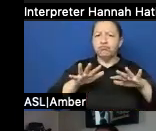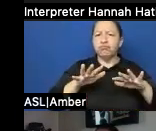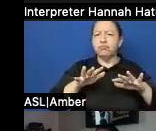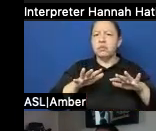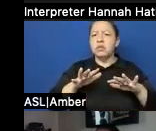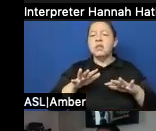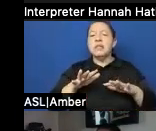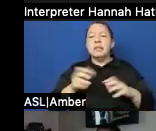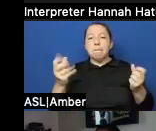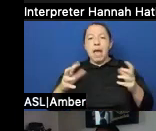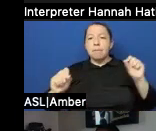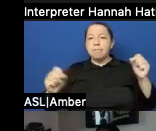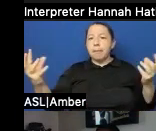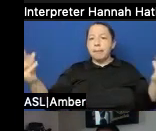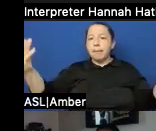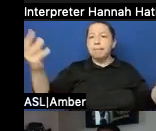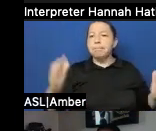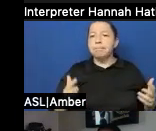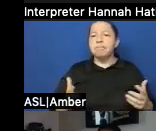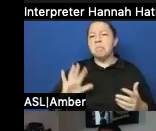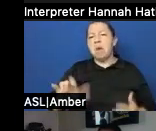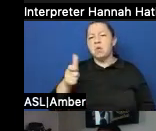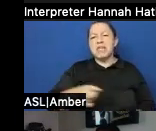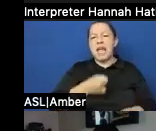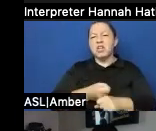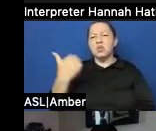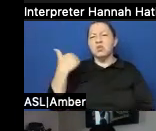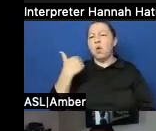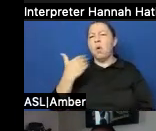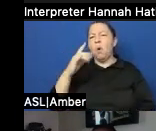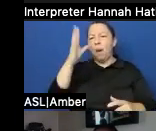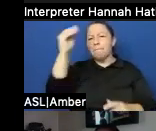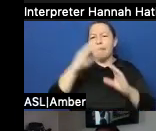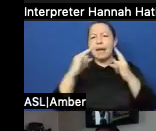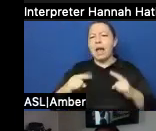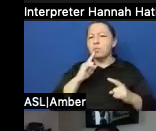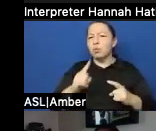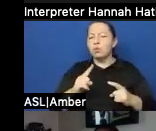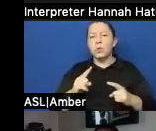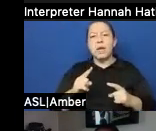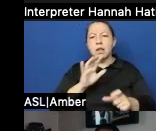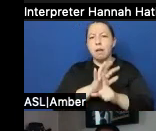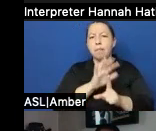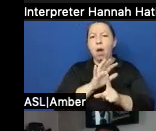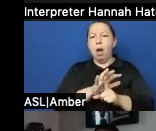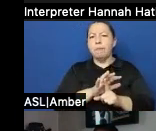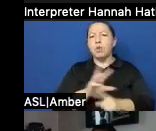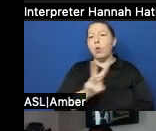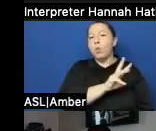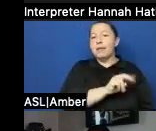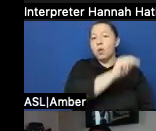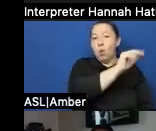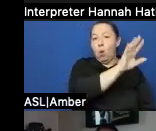A decade now, I think man camps were really big up north, out west and up north, and they were popping up. There